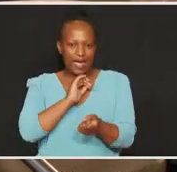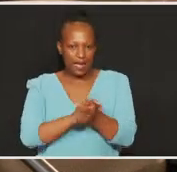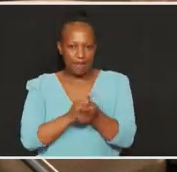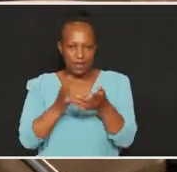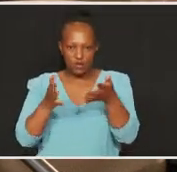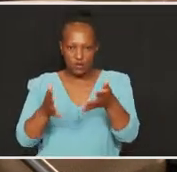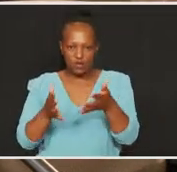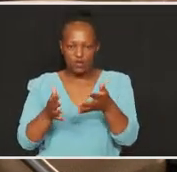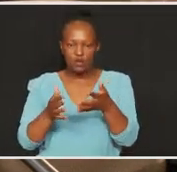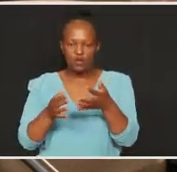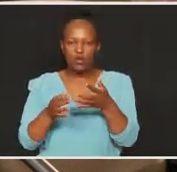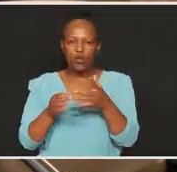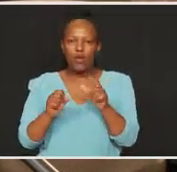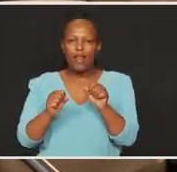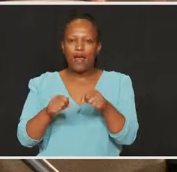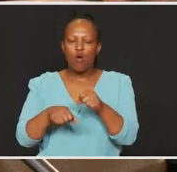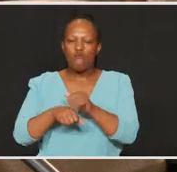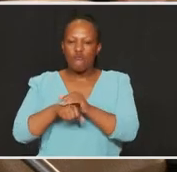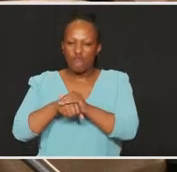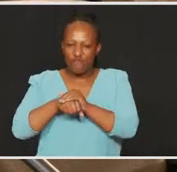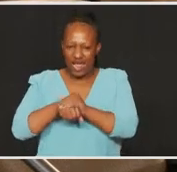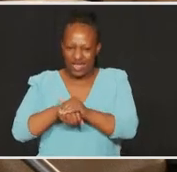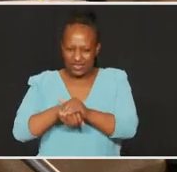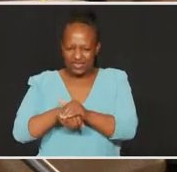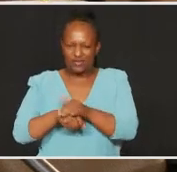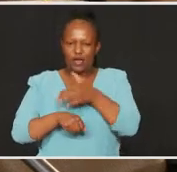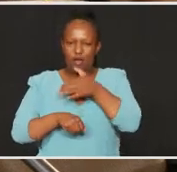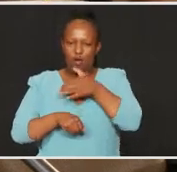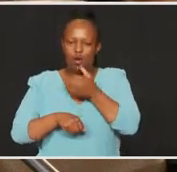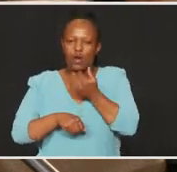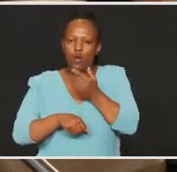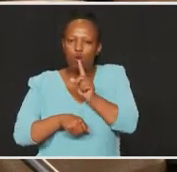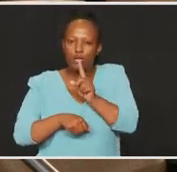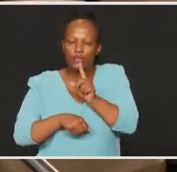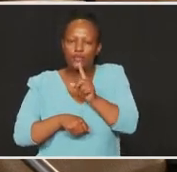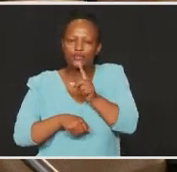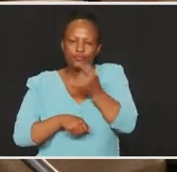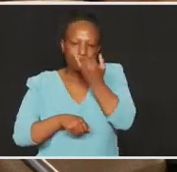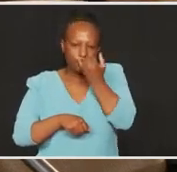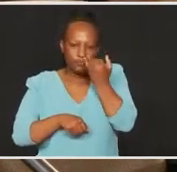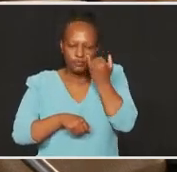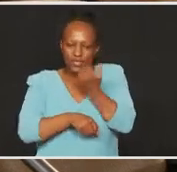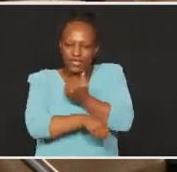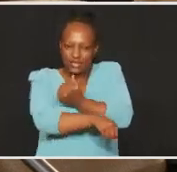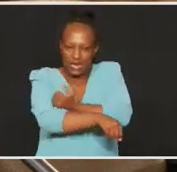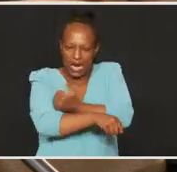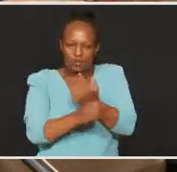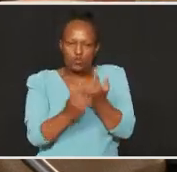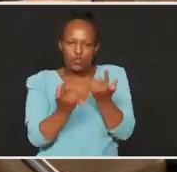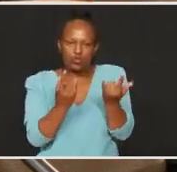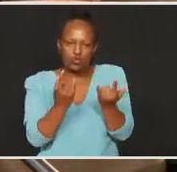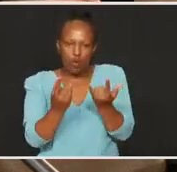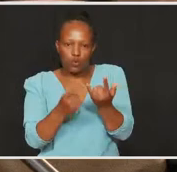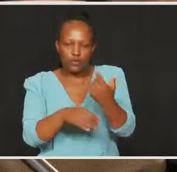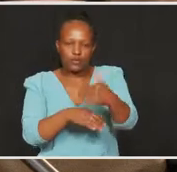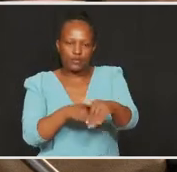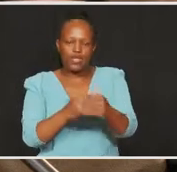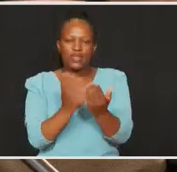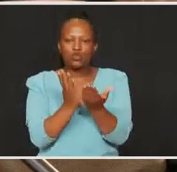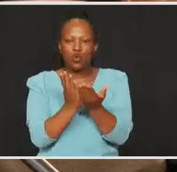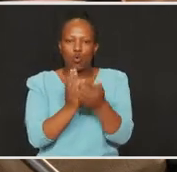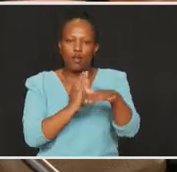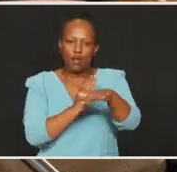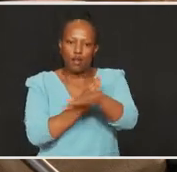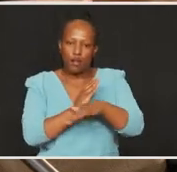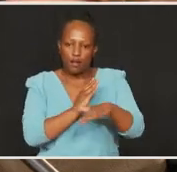the friend of alcohol which is drugs to be sold inside the school premises and also